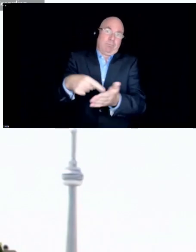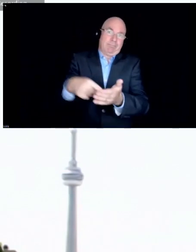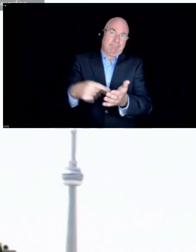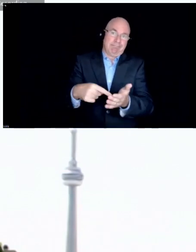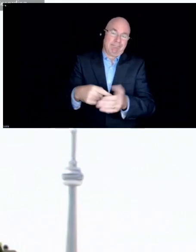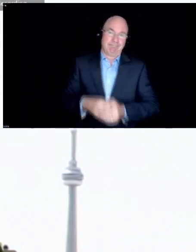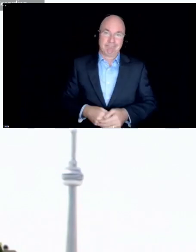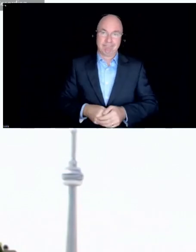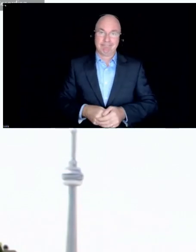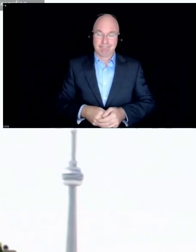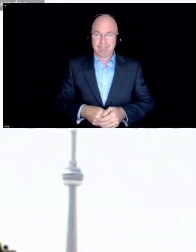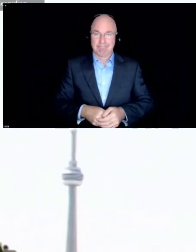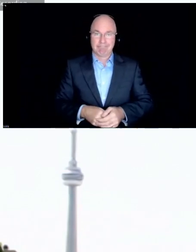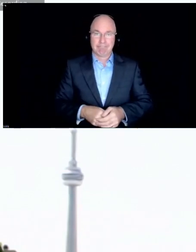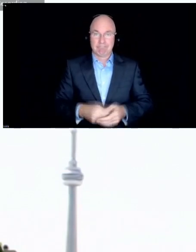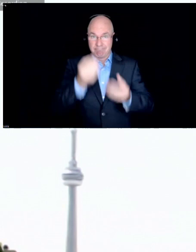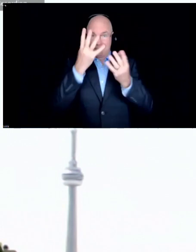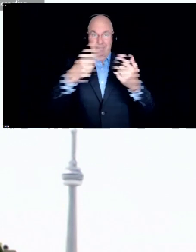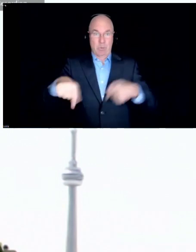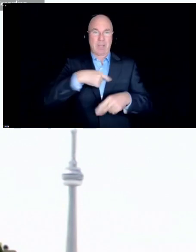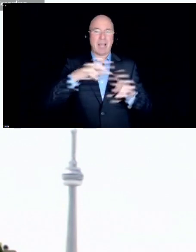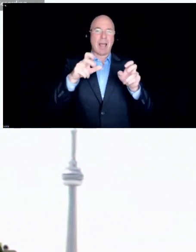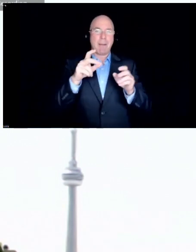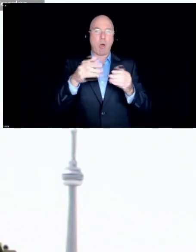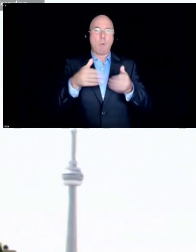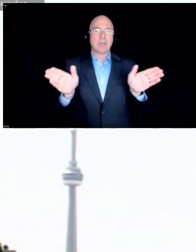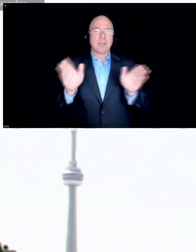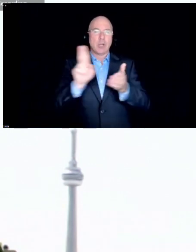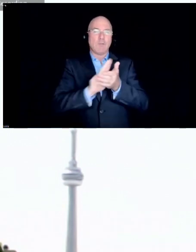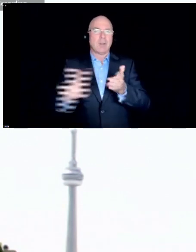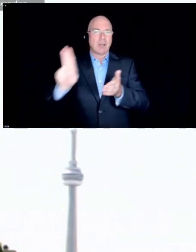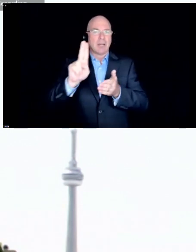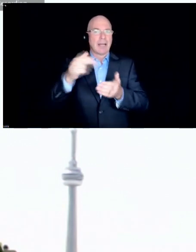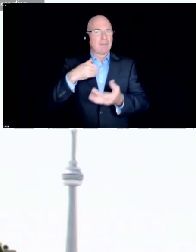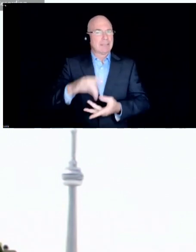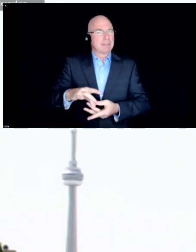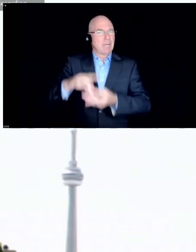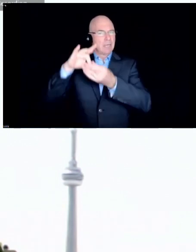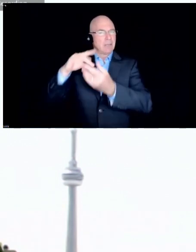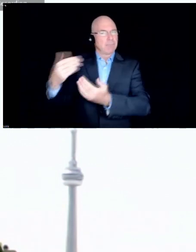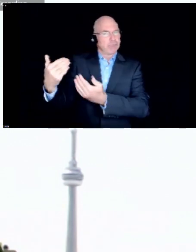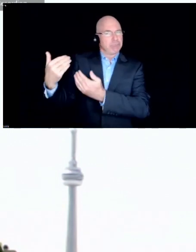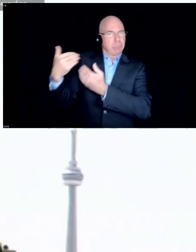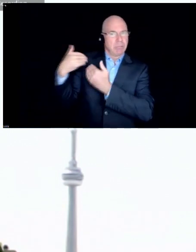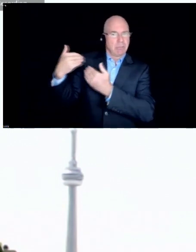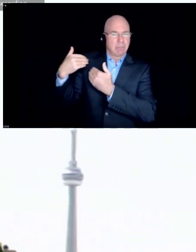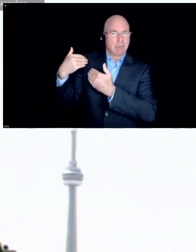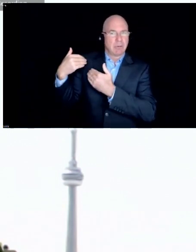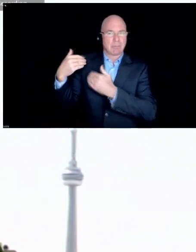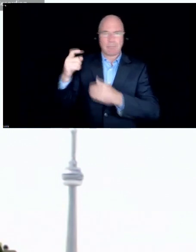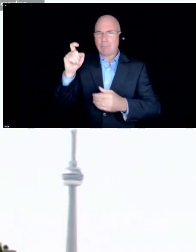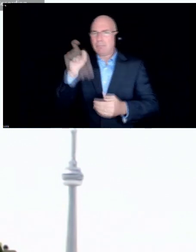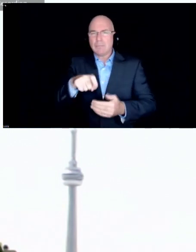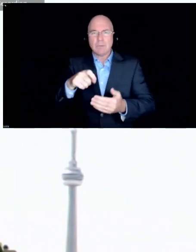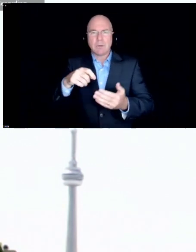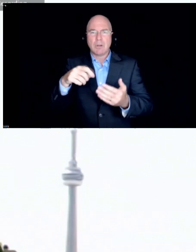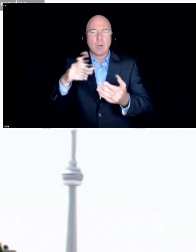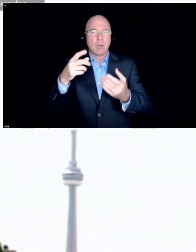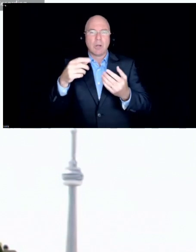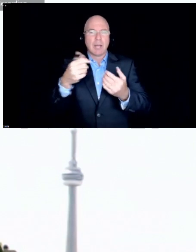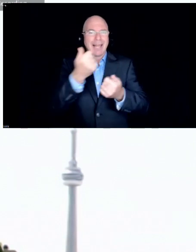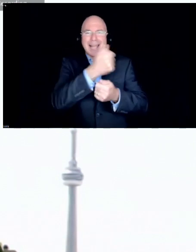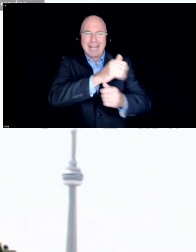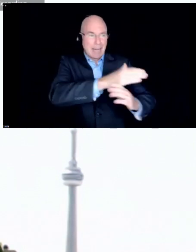Let me also underscore that we as public universities have a special responsibility. We must do everything that we can to remove barriers